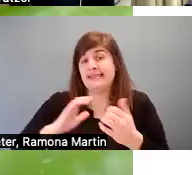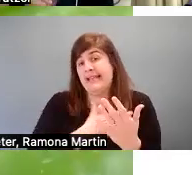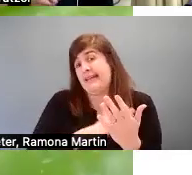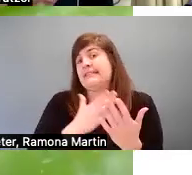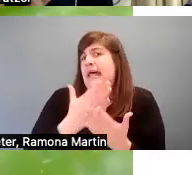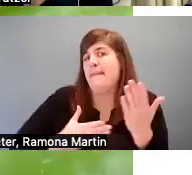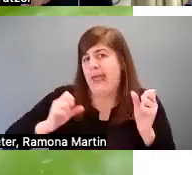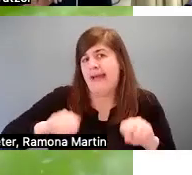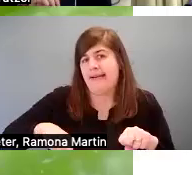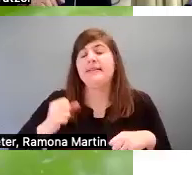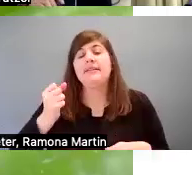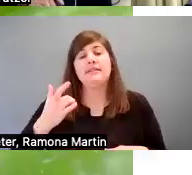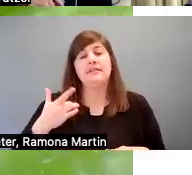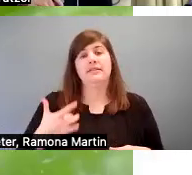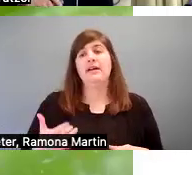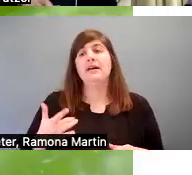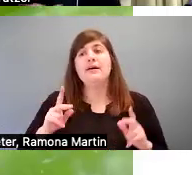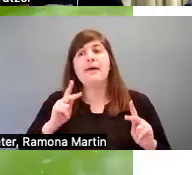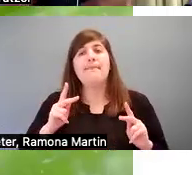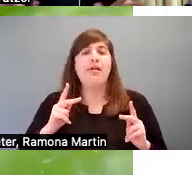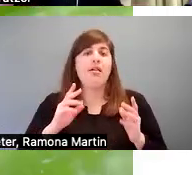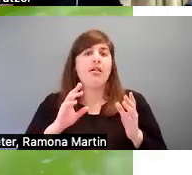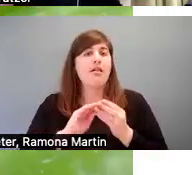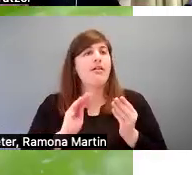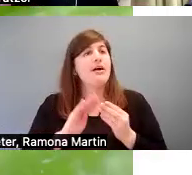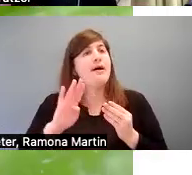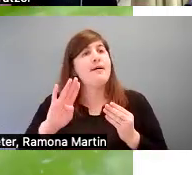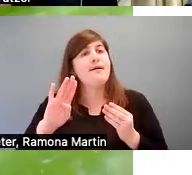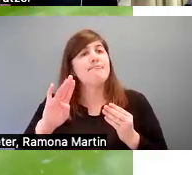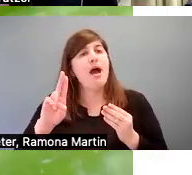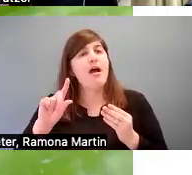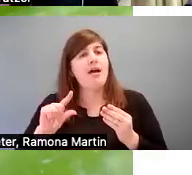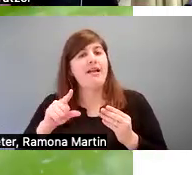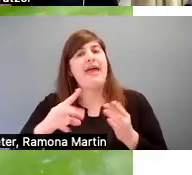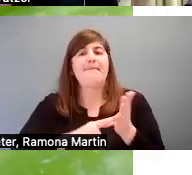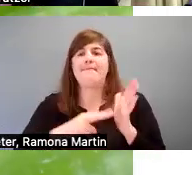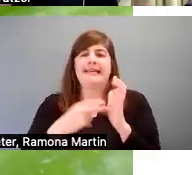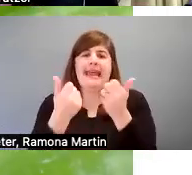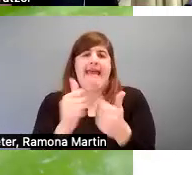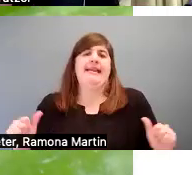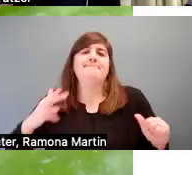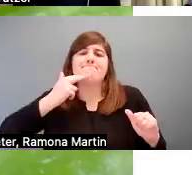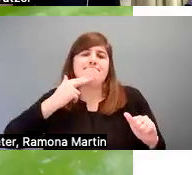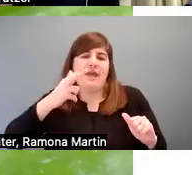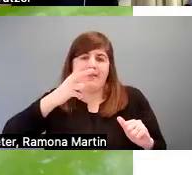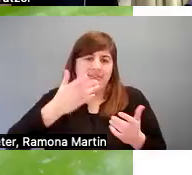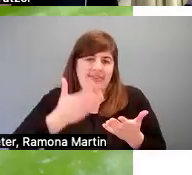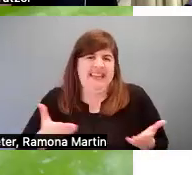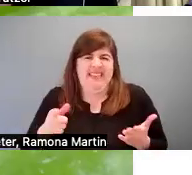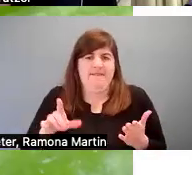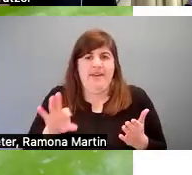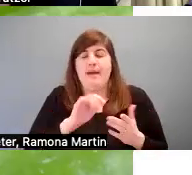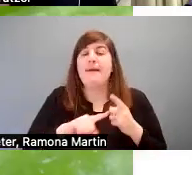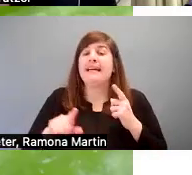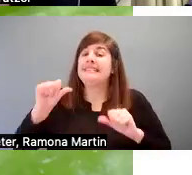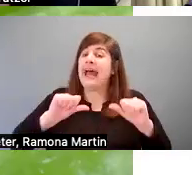Now, usually when people say bug, they just mean any little critter that they find. However, when scientists use